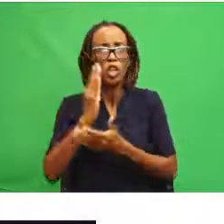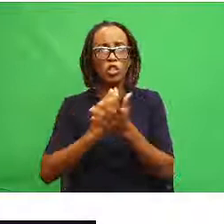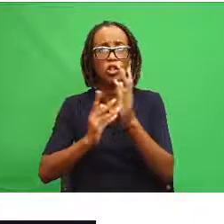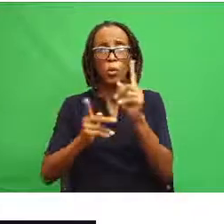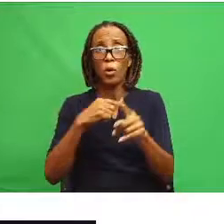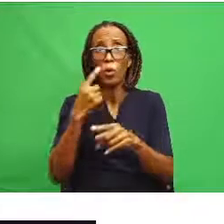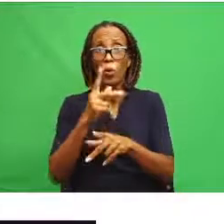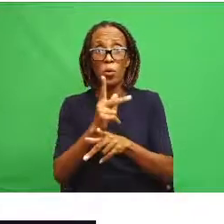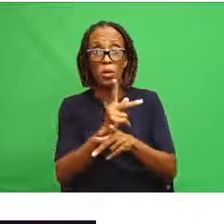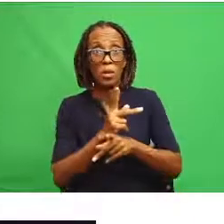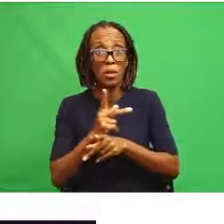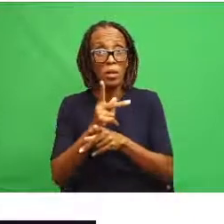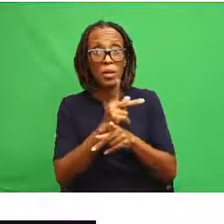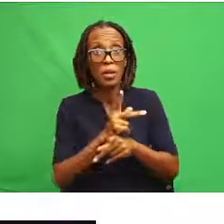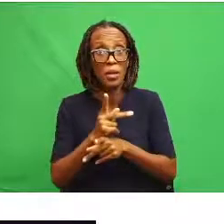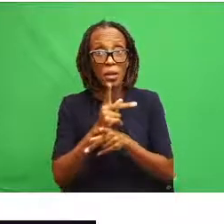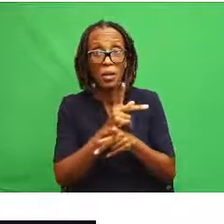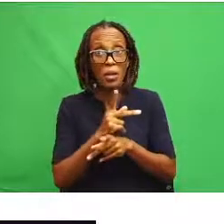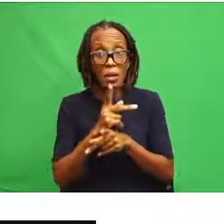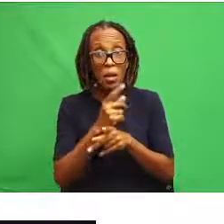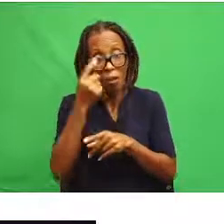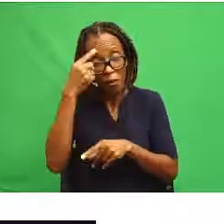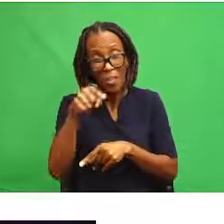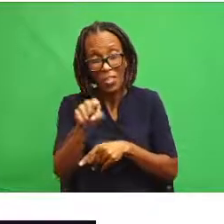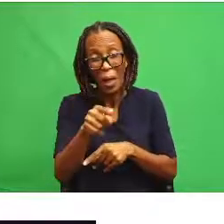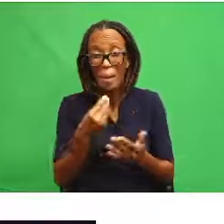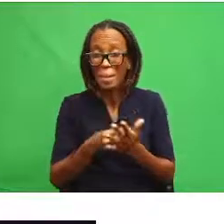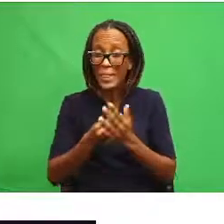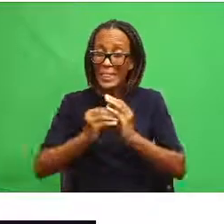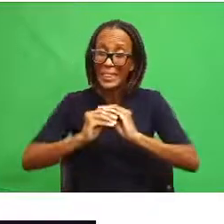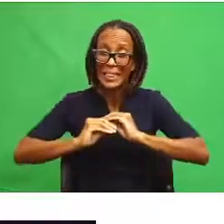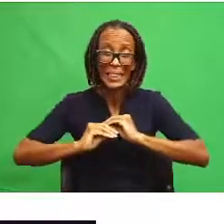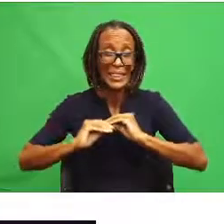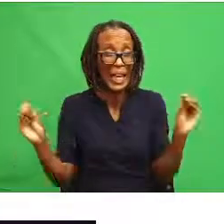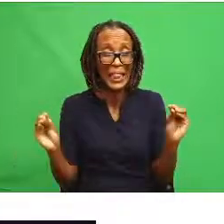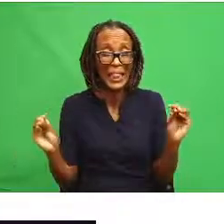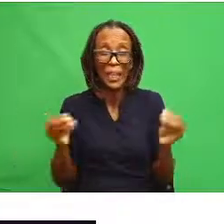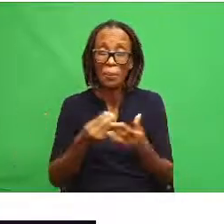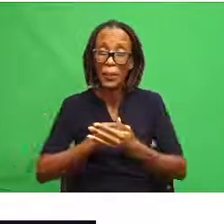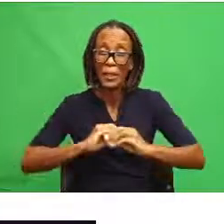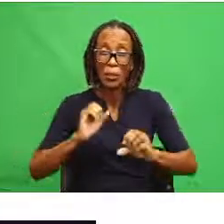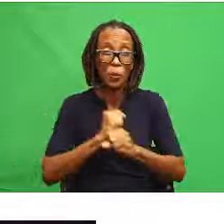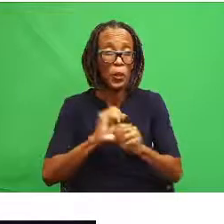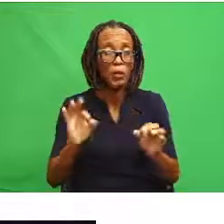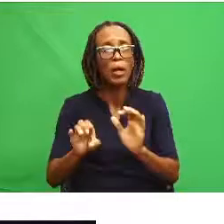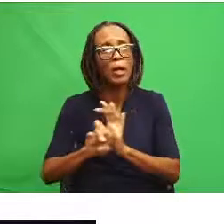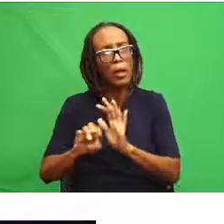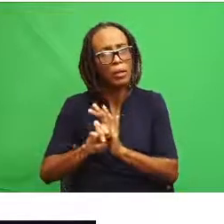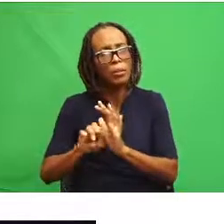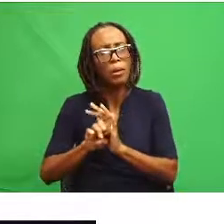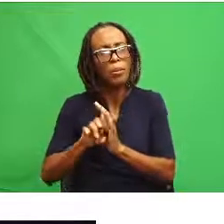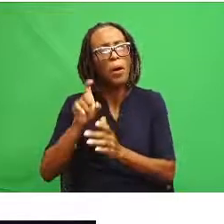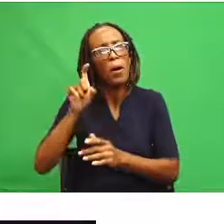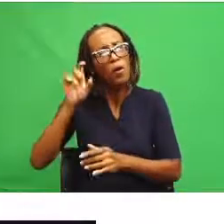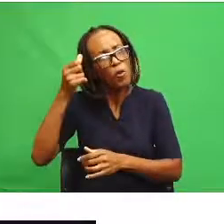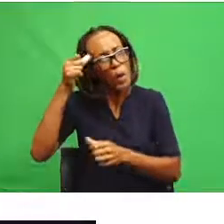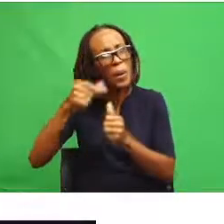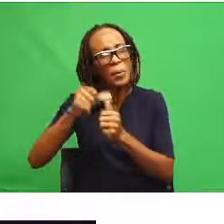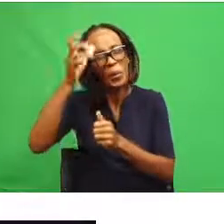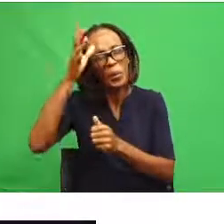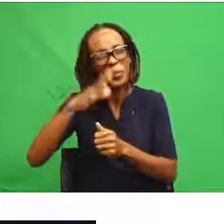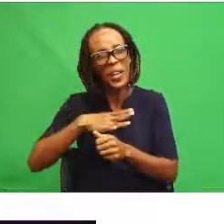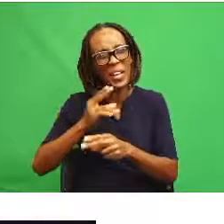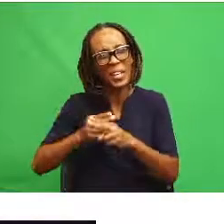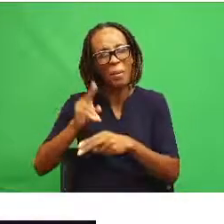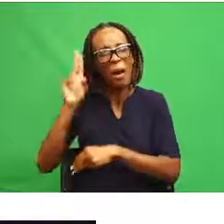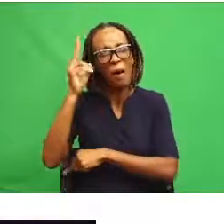be unemployed and not getting any source of funding. So it's good to do like Uncle Wilton and have a clear relationship as to